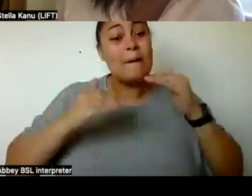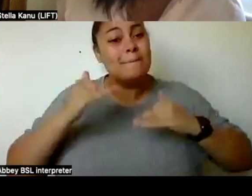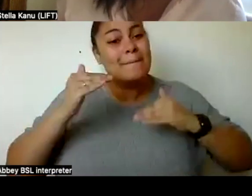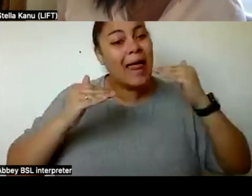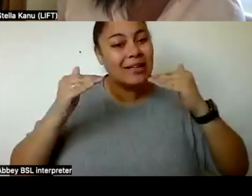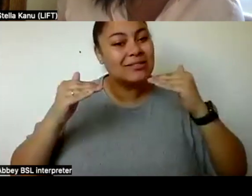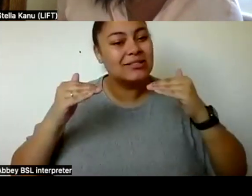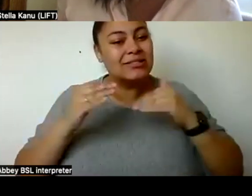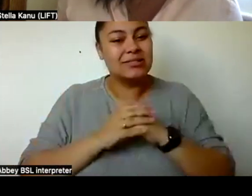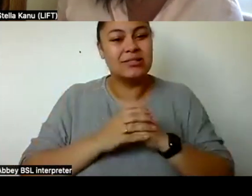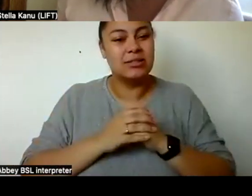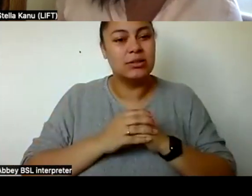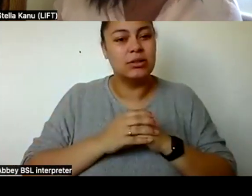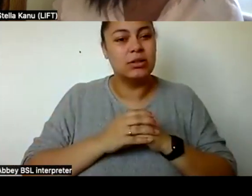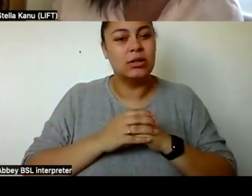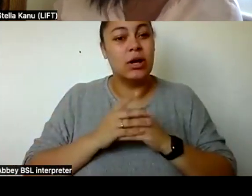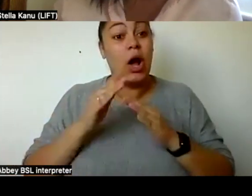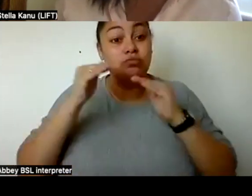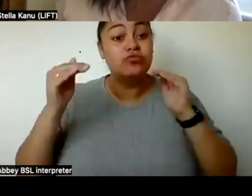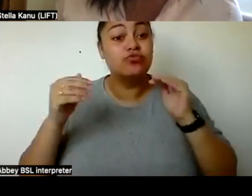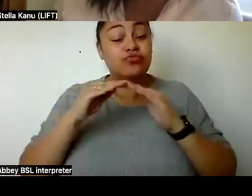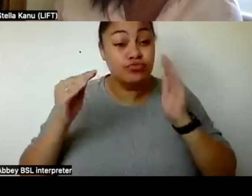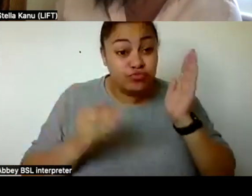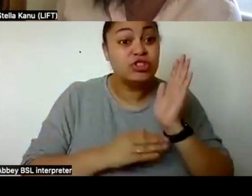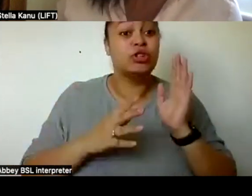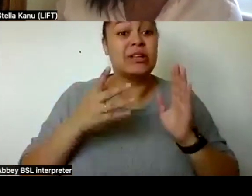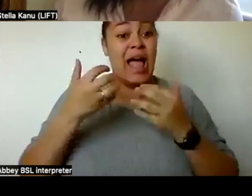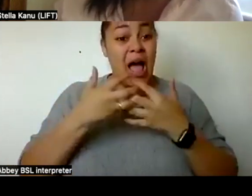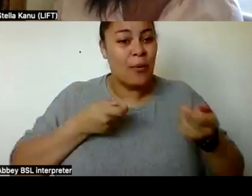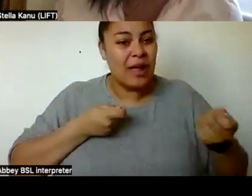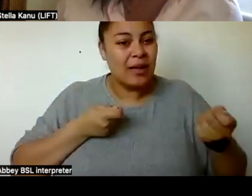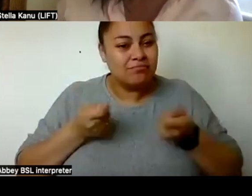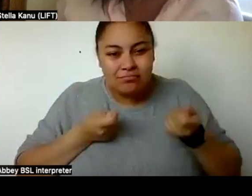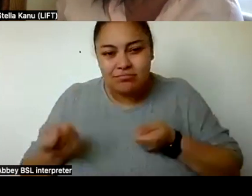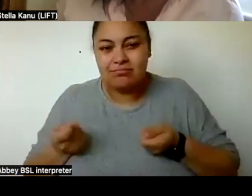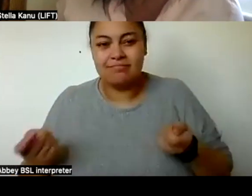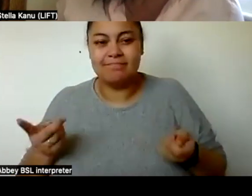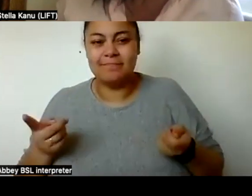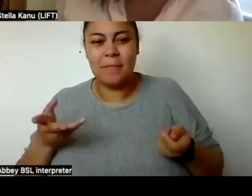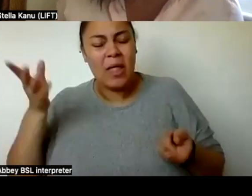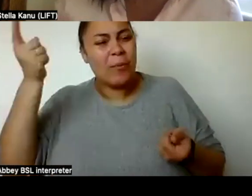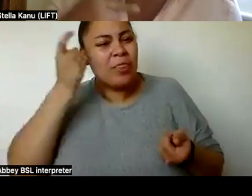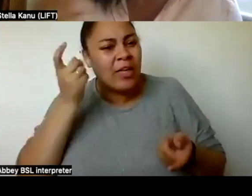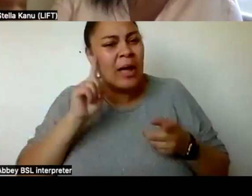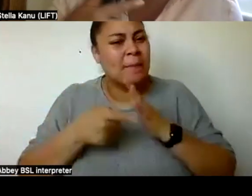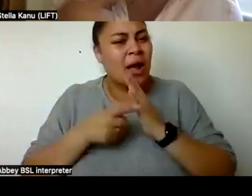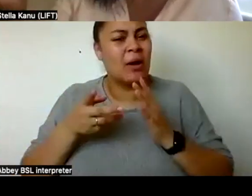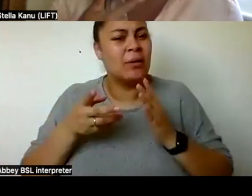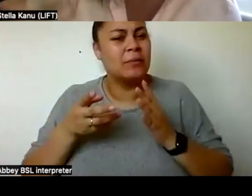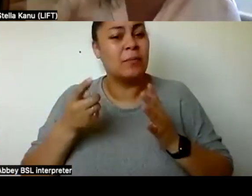marginalized experiences are reduced by how we interact, by the things that we think about, and that can be